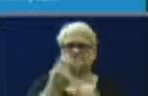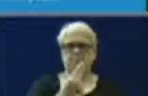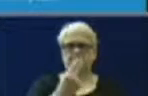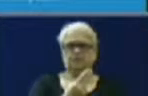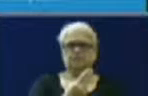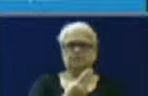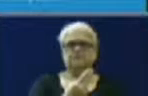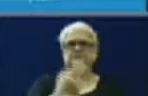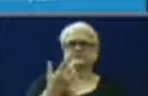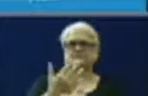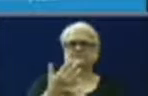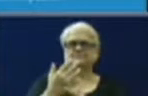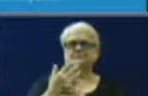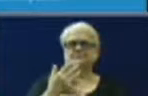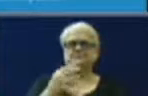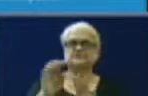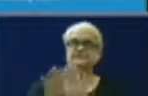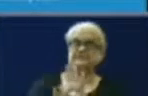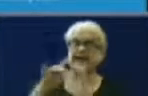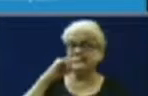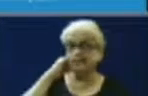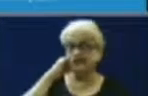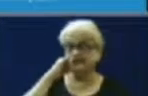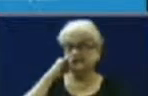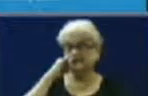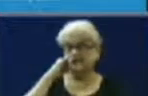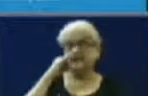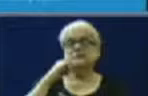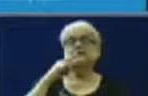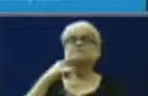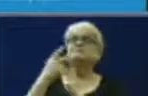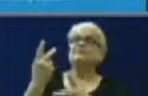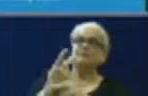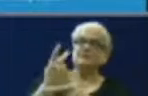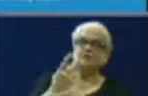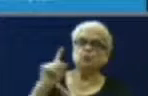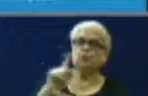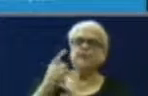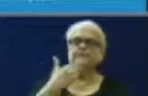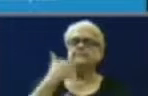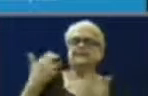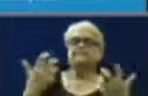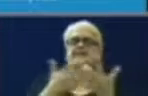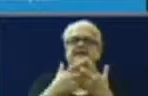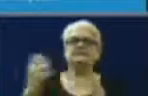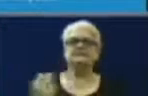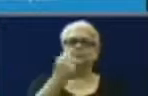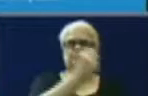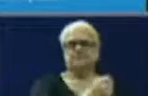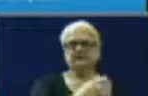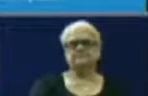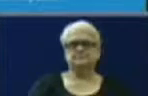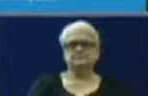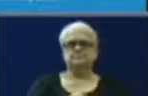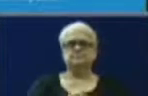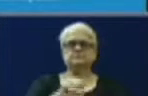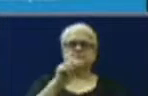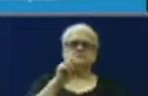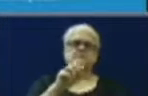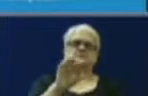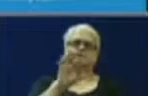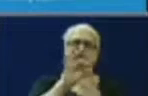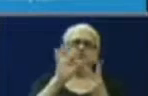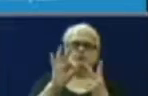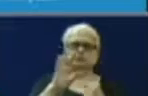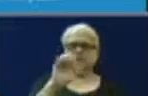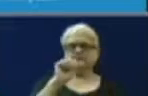place those kids. And you can see that we had Success Pathway placements, the Choice Academies, the Restorative Academies,